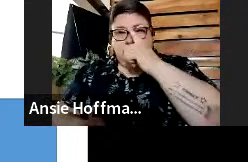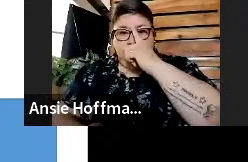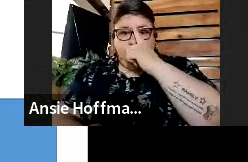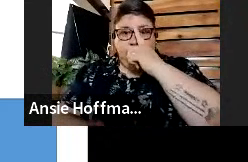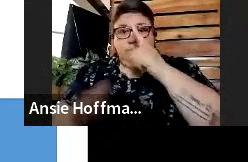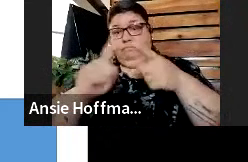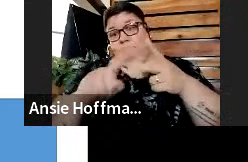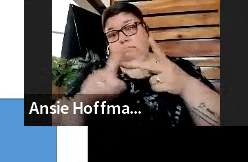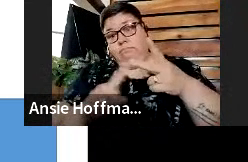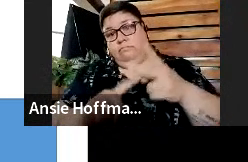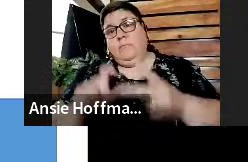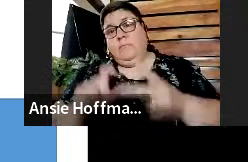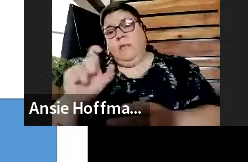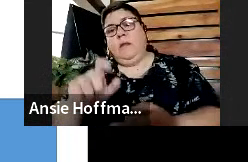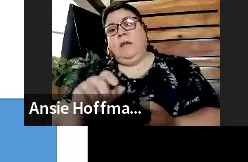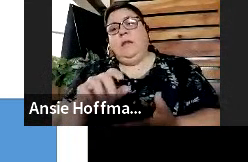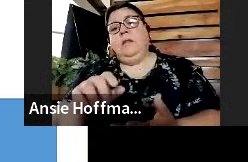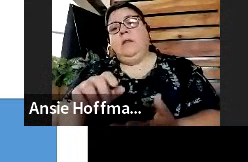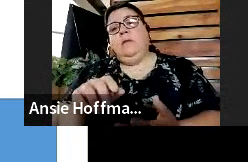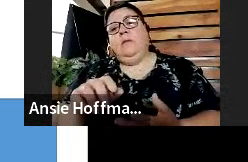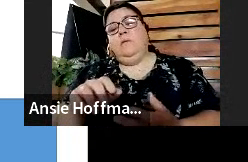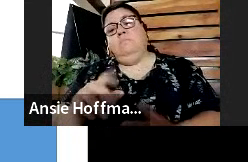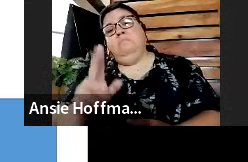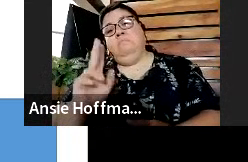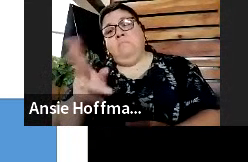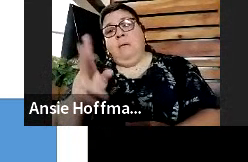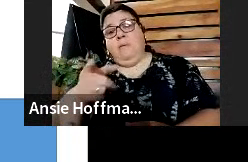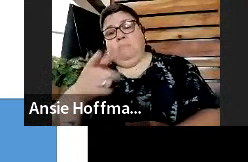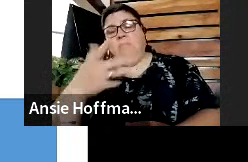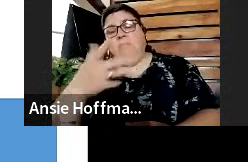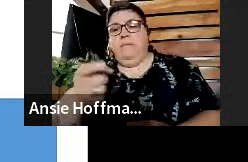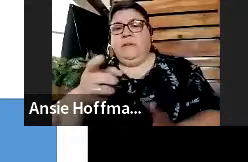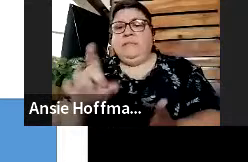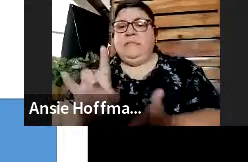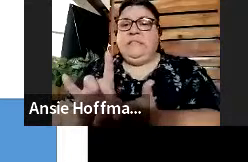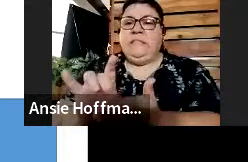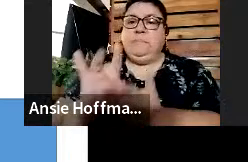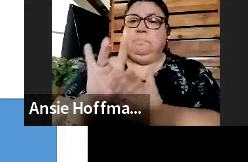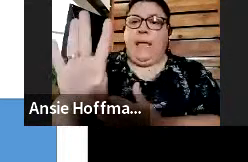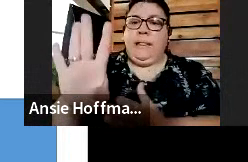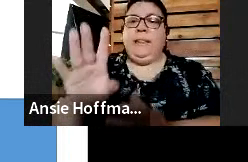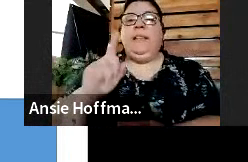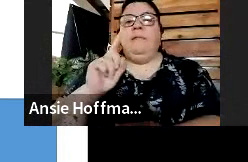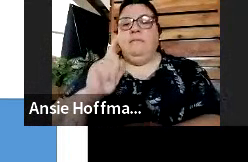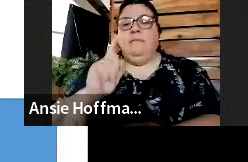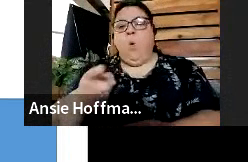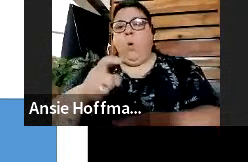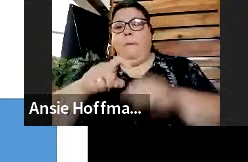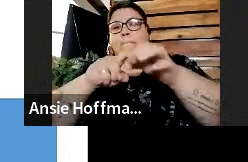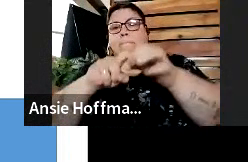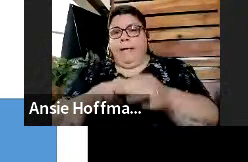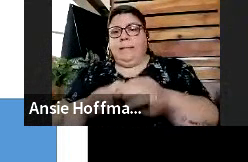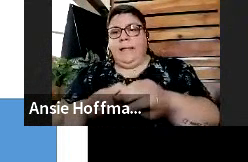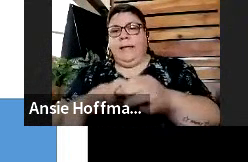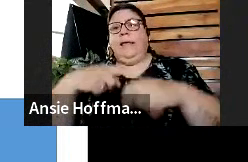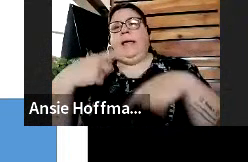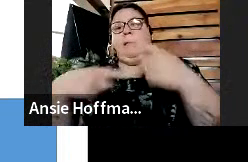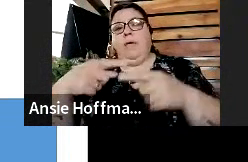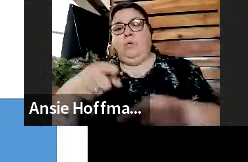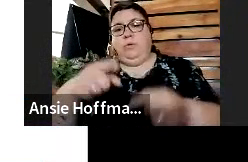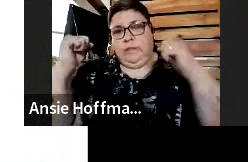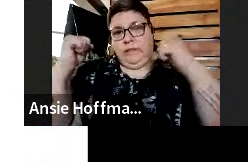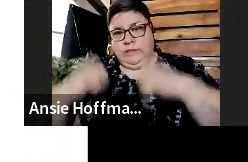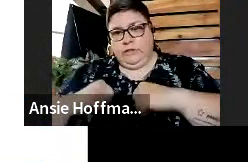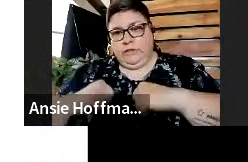be suspended pending the outcome of the applicable appeals committee decision.